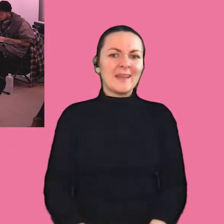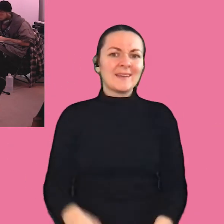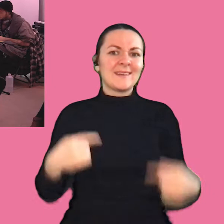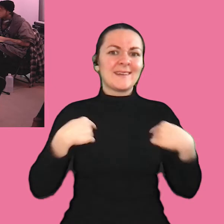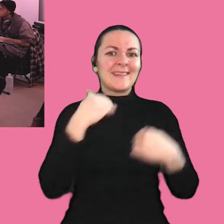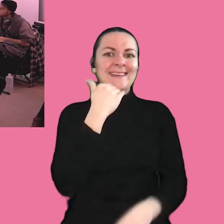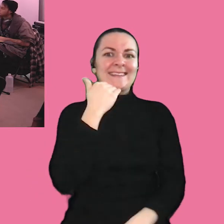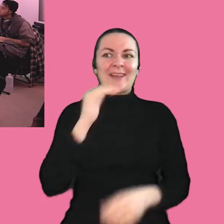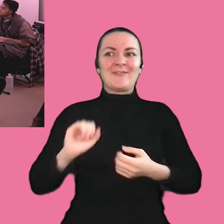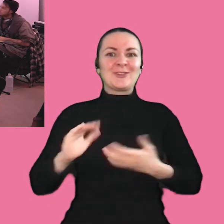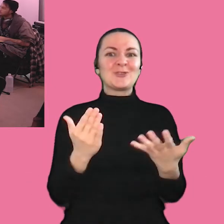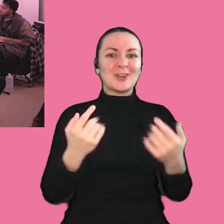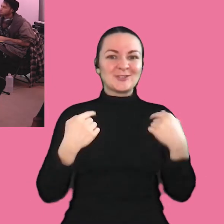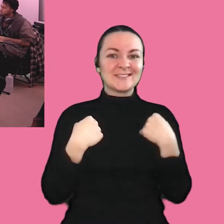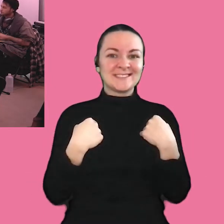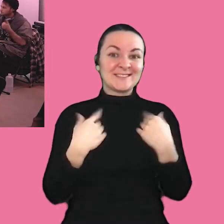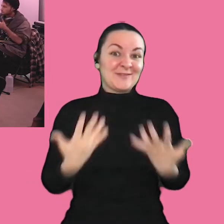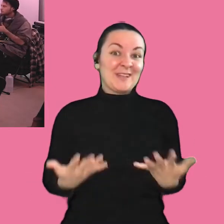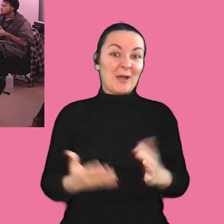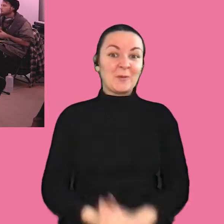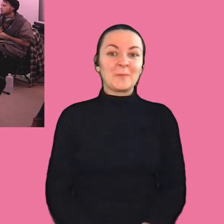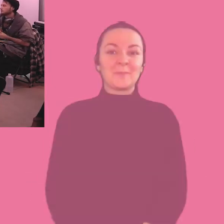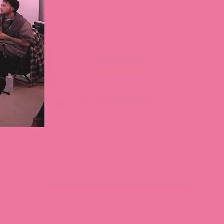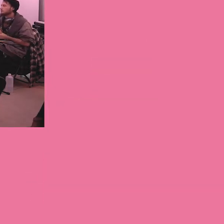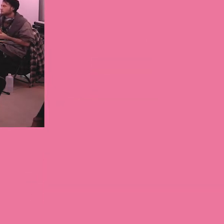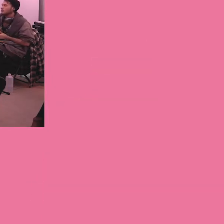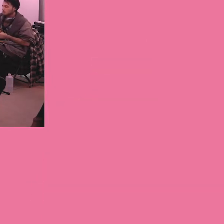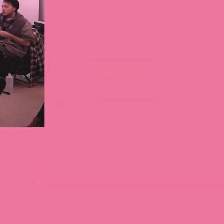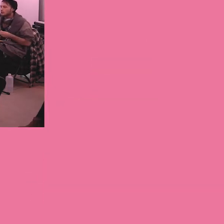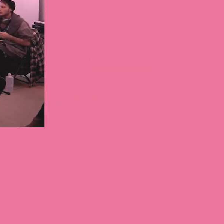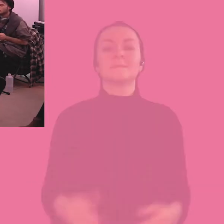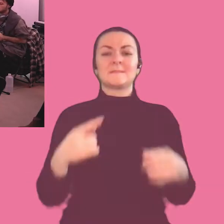a bit of probably enough of an introduction for now.